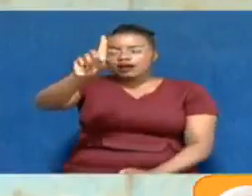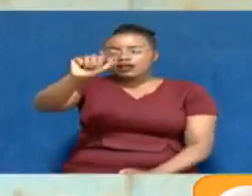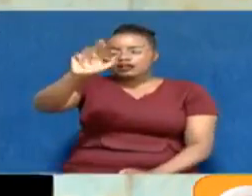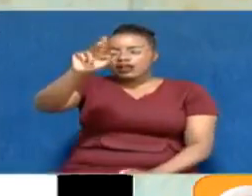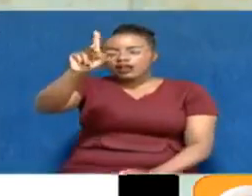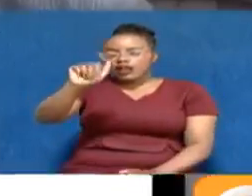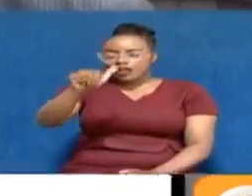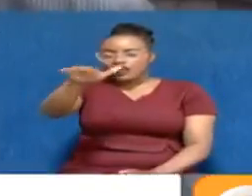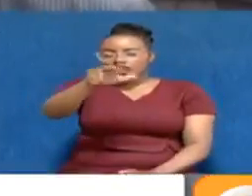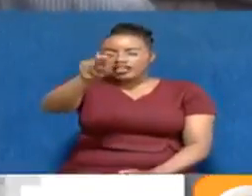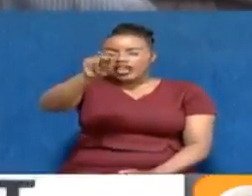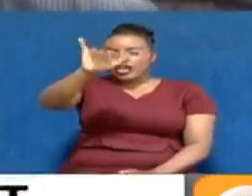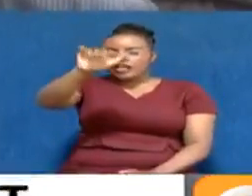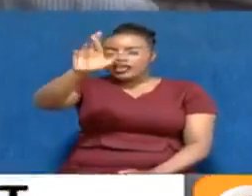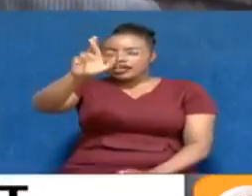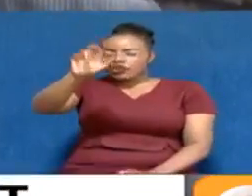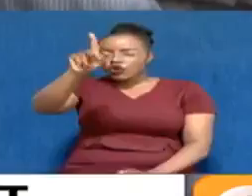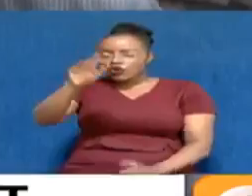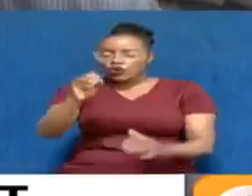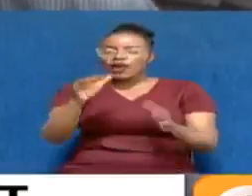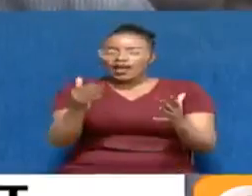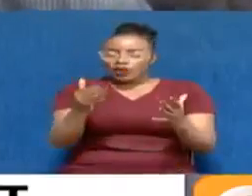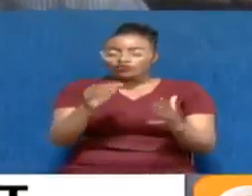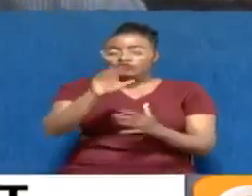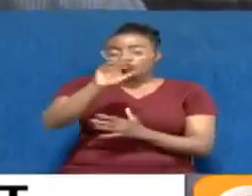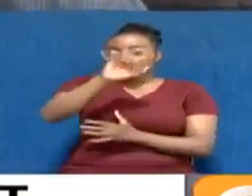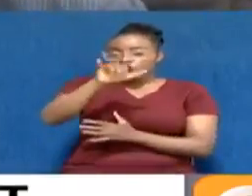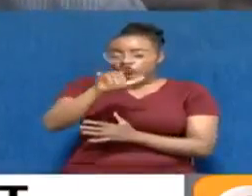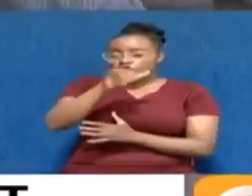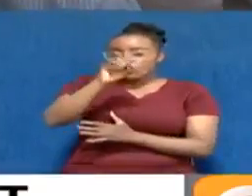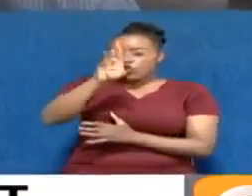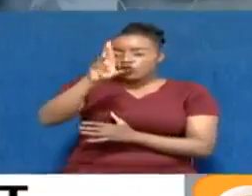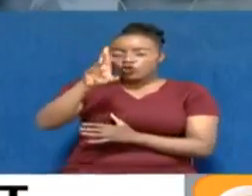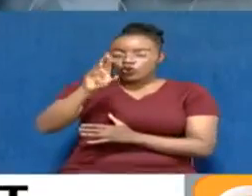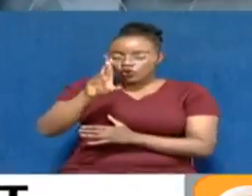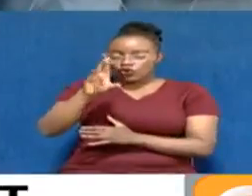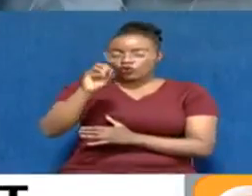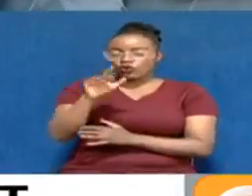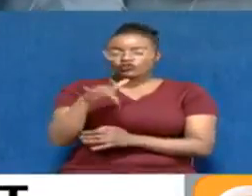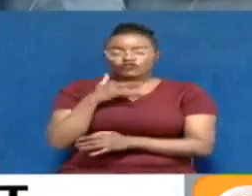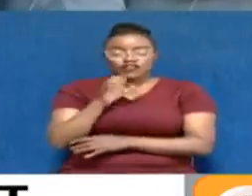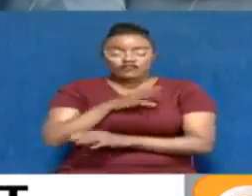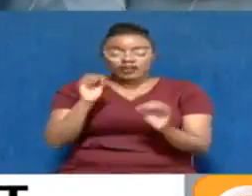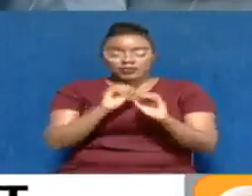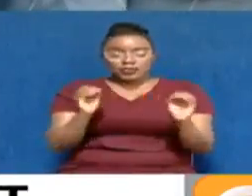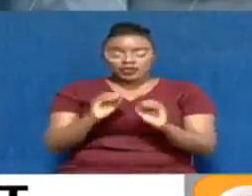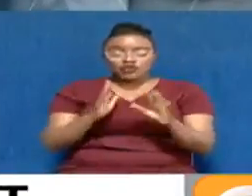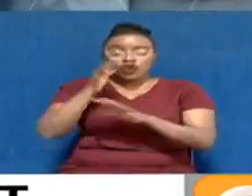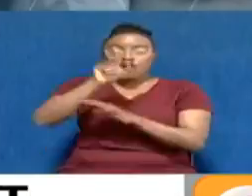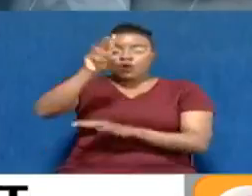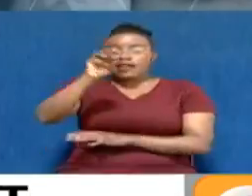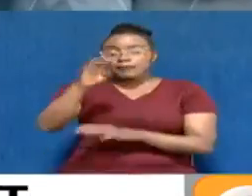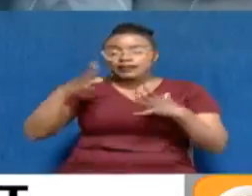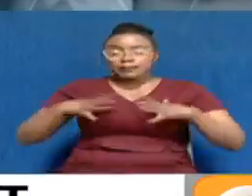and the area of Nyairoko and basically Orojorok sub-county is not to panic. Over 1 million people have received a jab